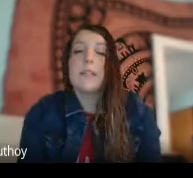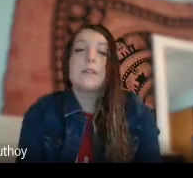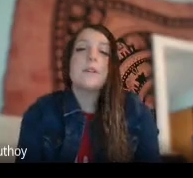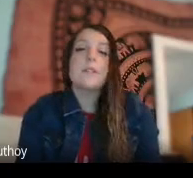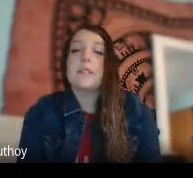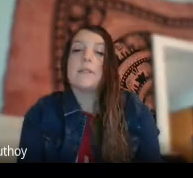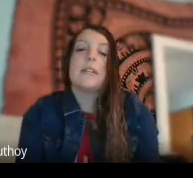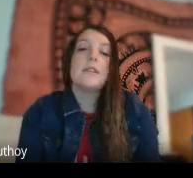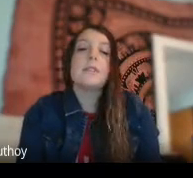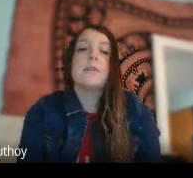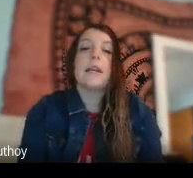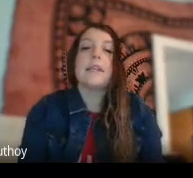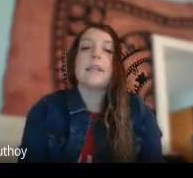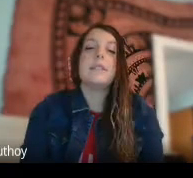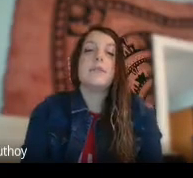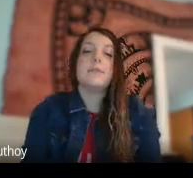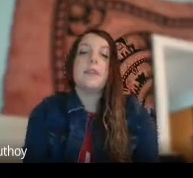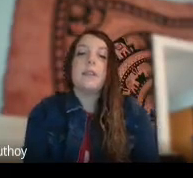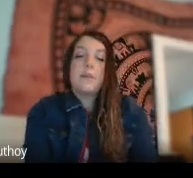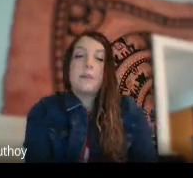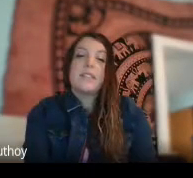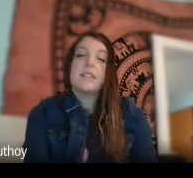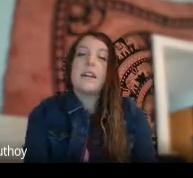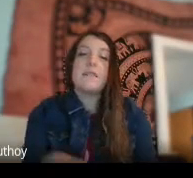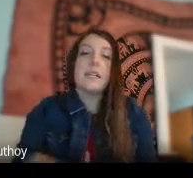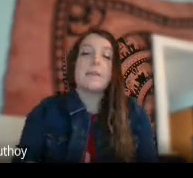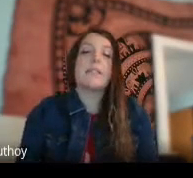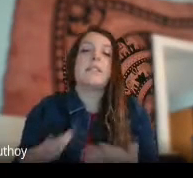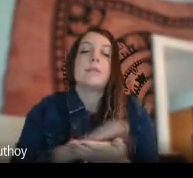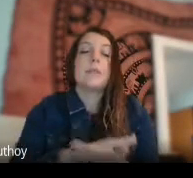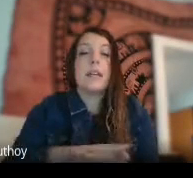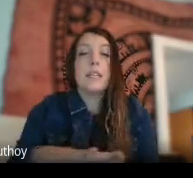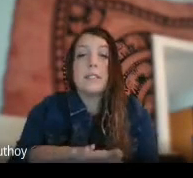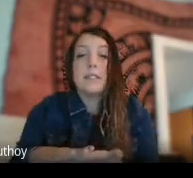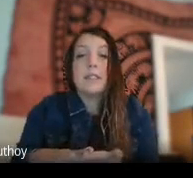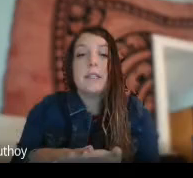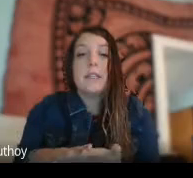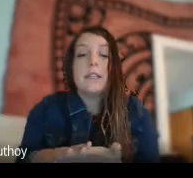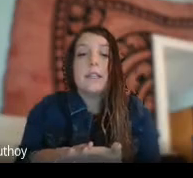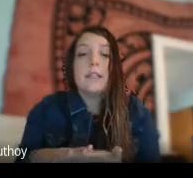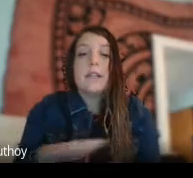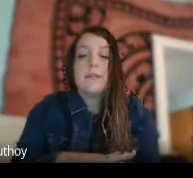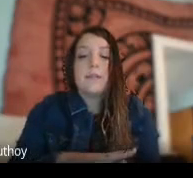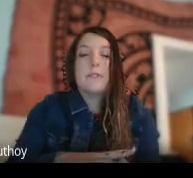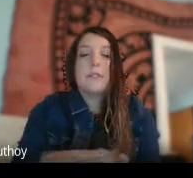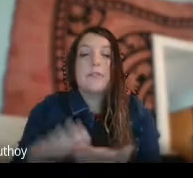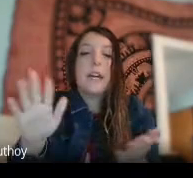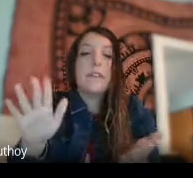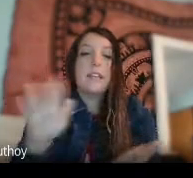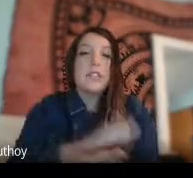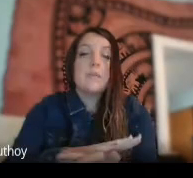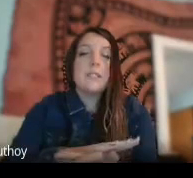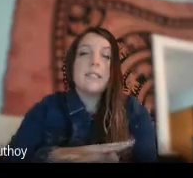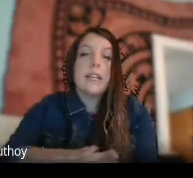nice to meet you or see you later. So nice to meet you. A lot of steps to this. So nice